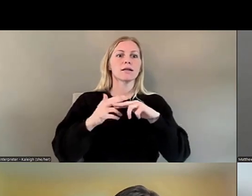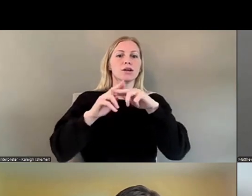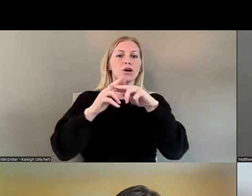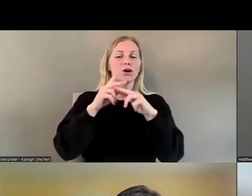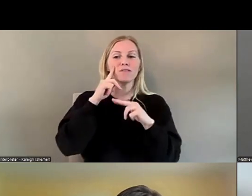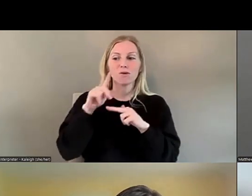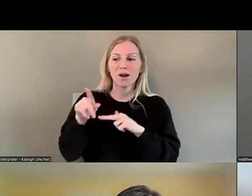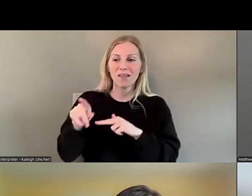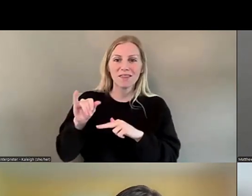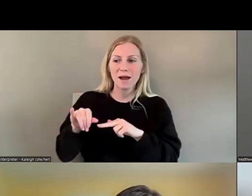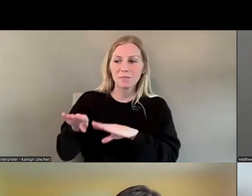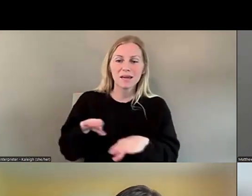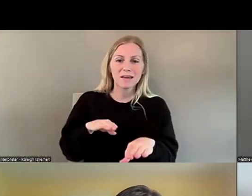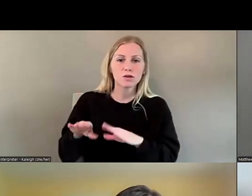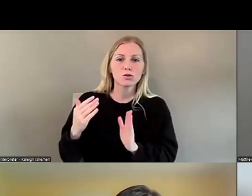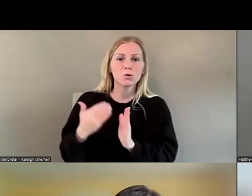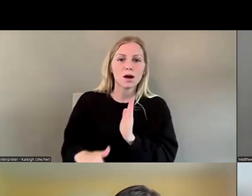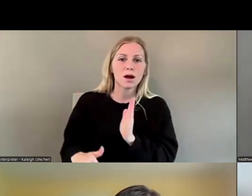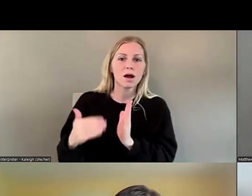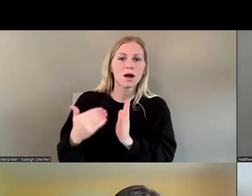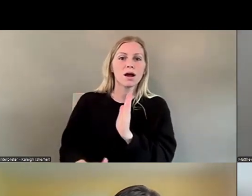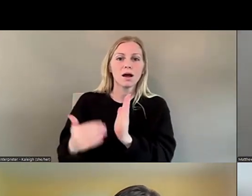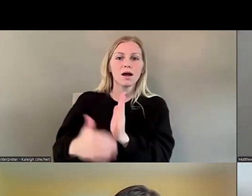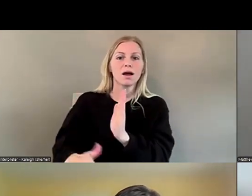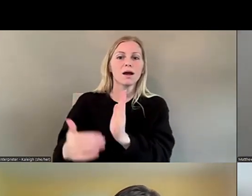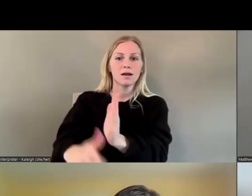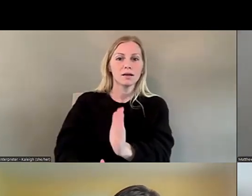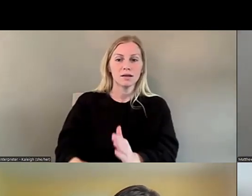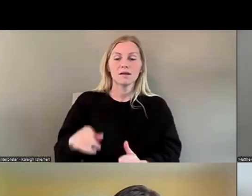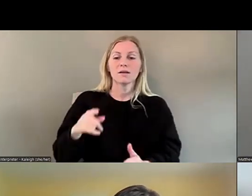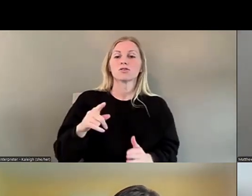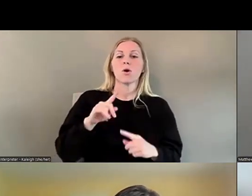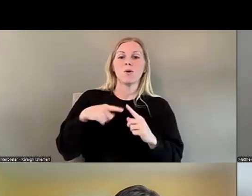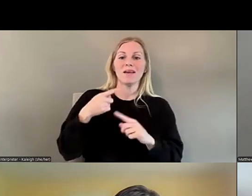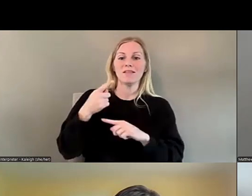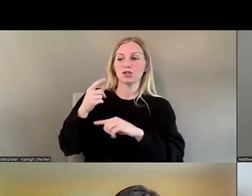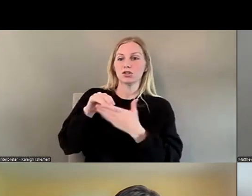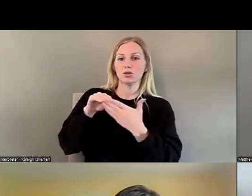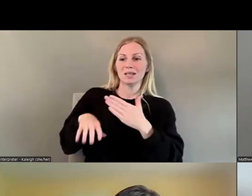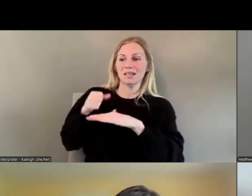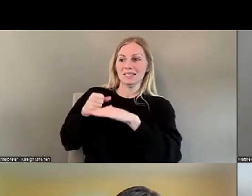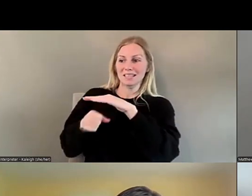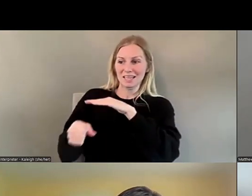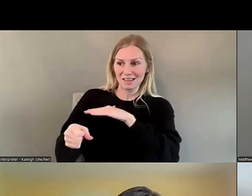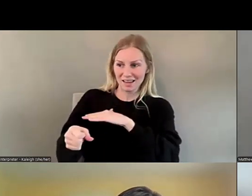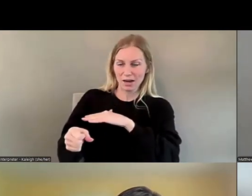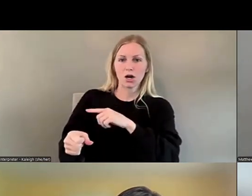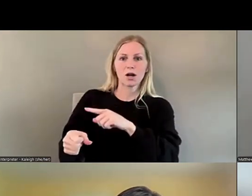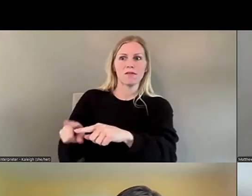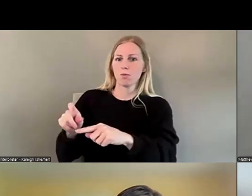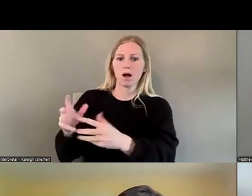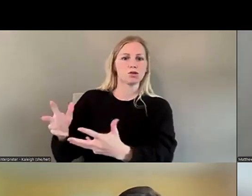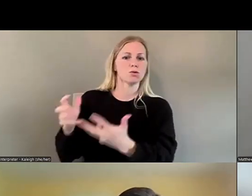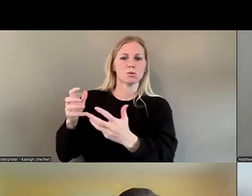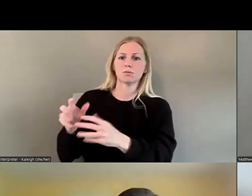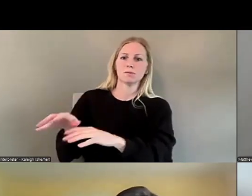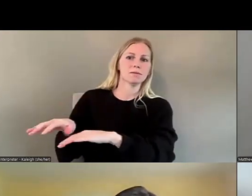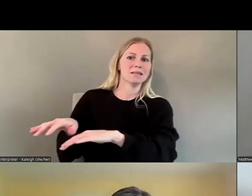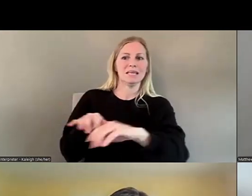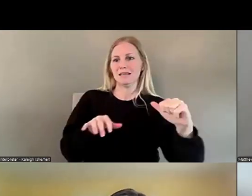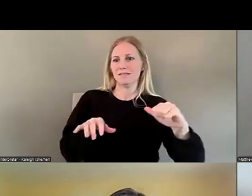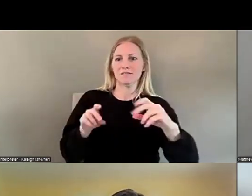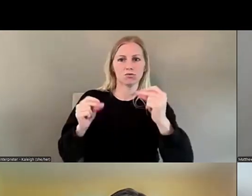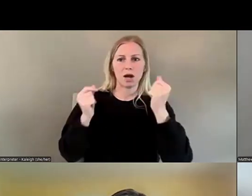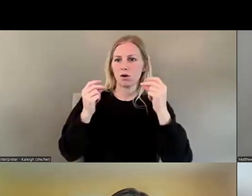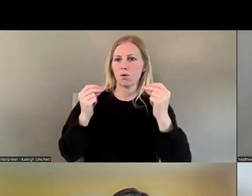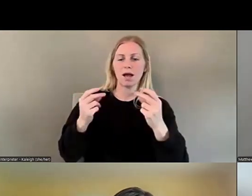that student is in there, the student needs to be gotten out of there. And what we've seen in repeated records are, we